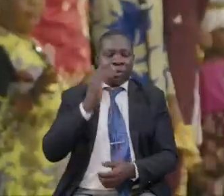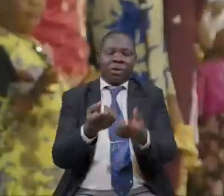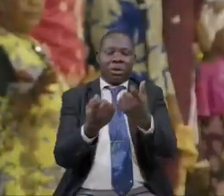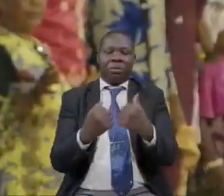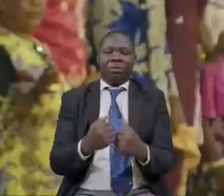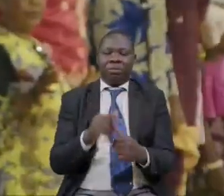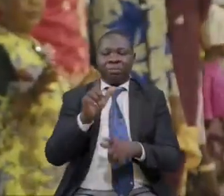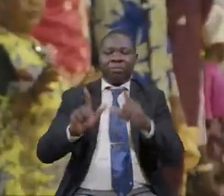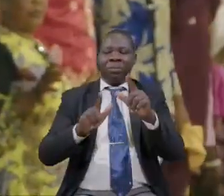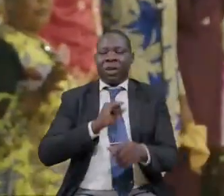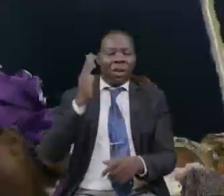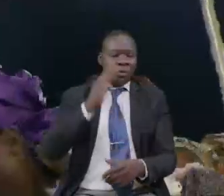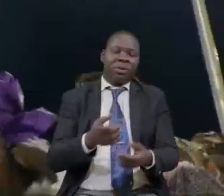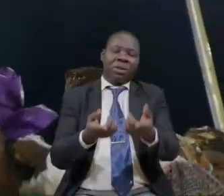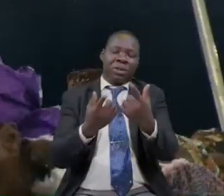welcome. I